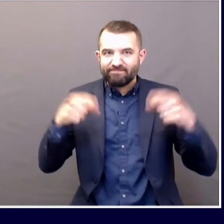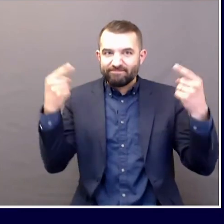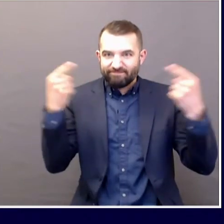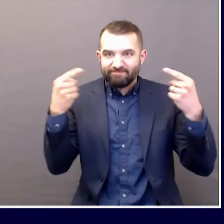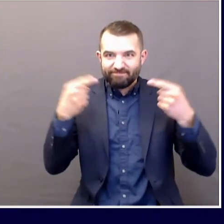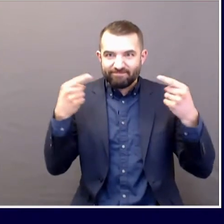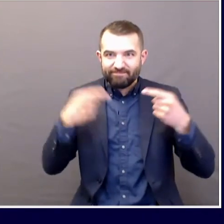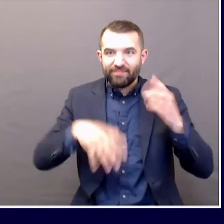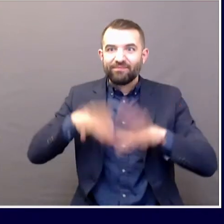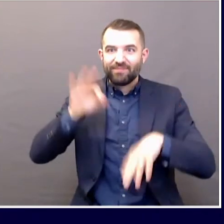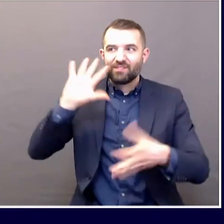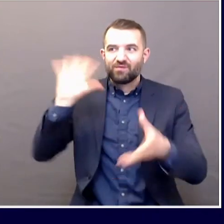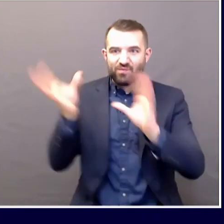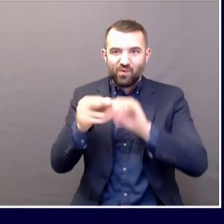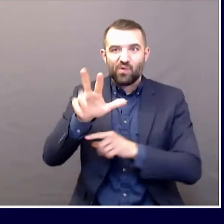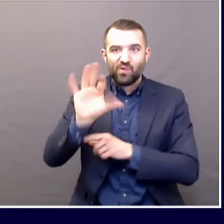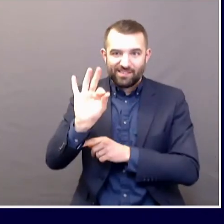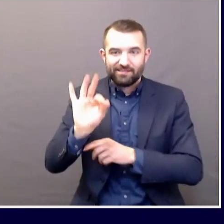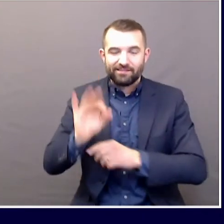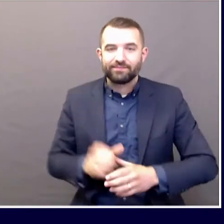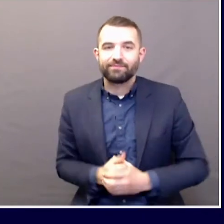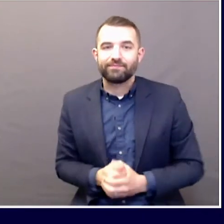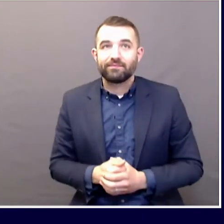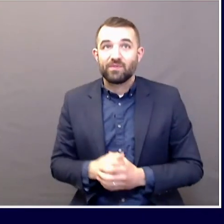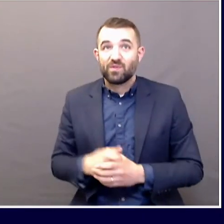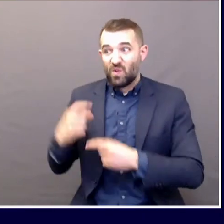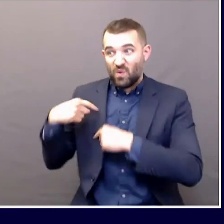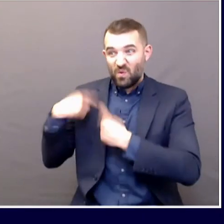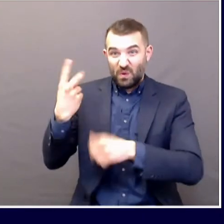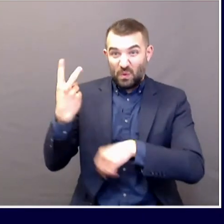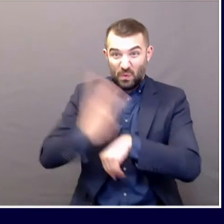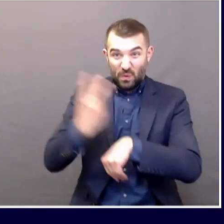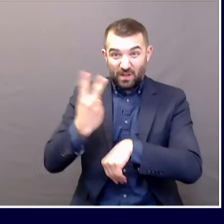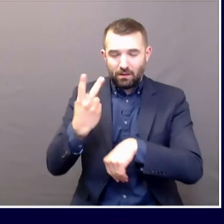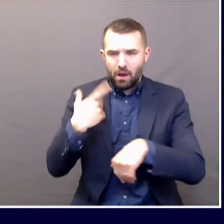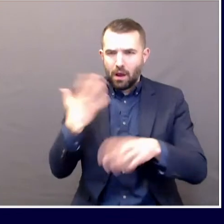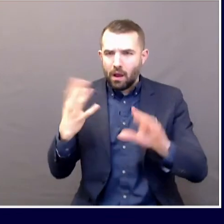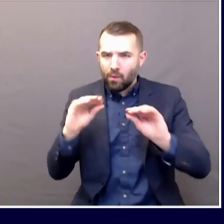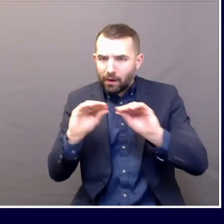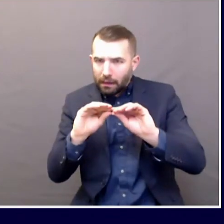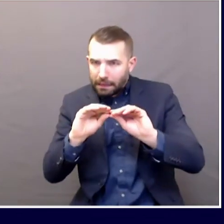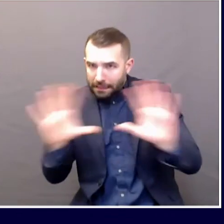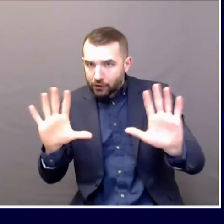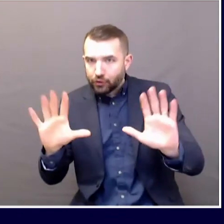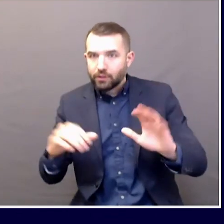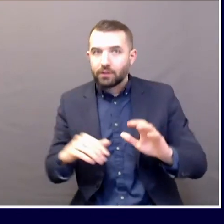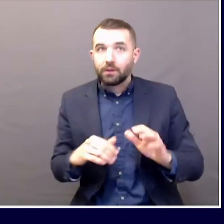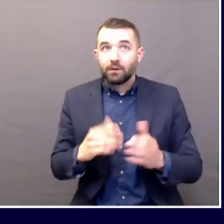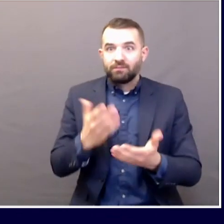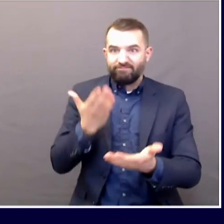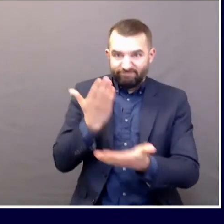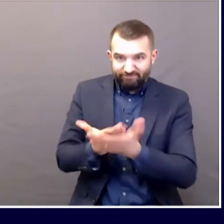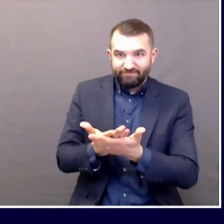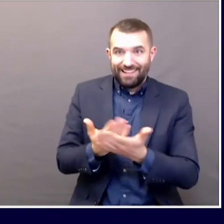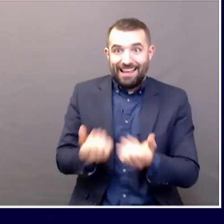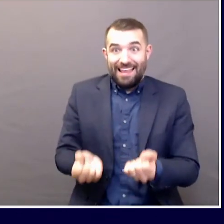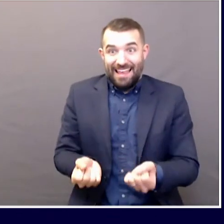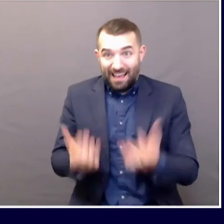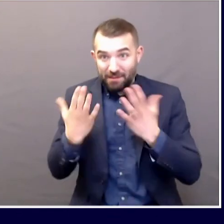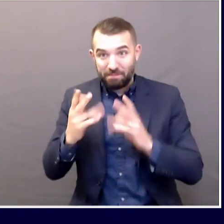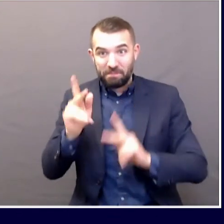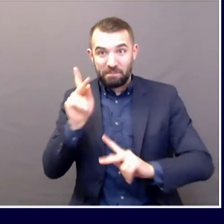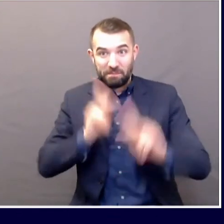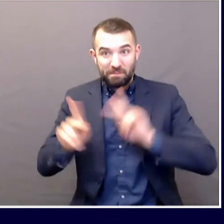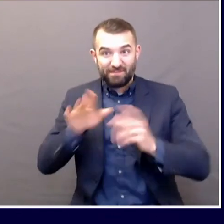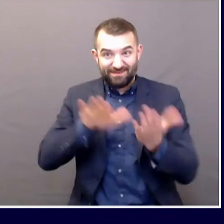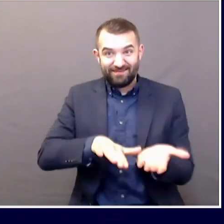understanding of the toll that COVID-19 is taking all across the state. The 39 deaths that I'm